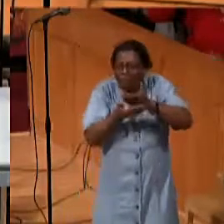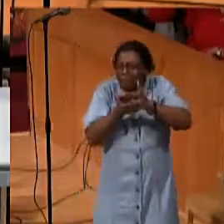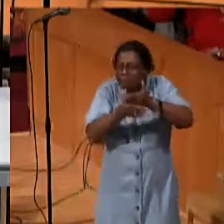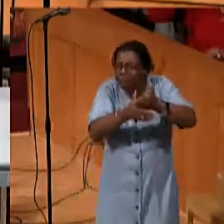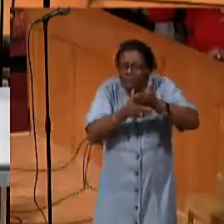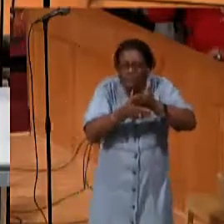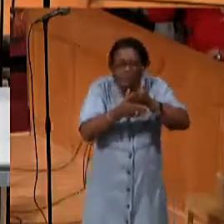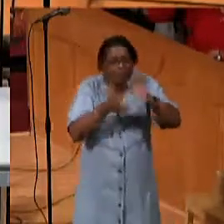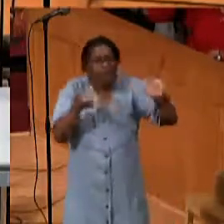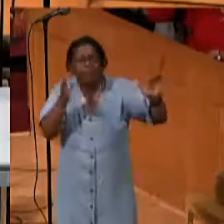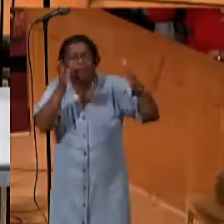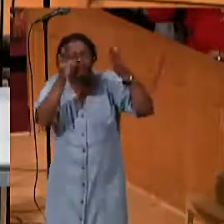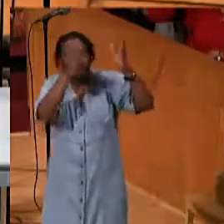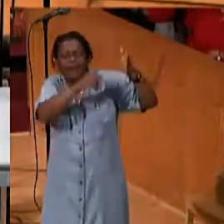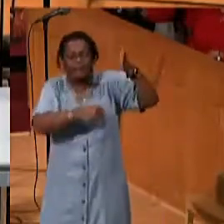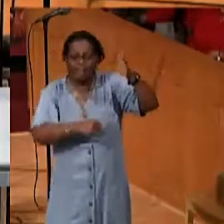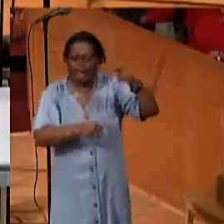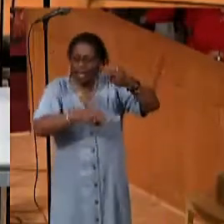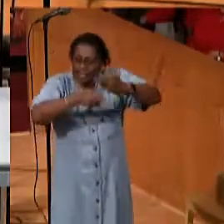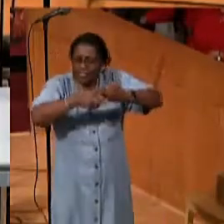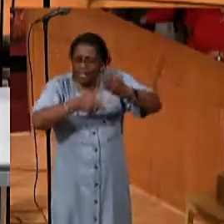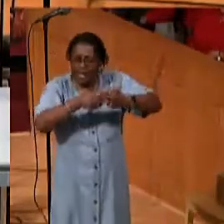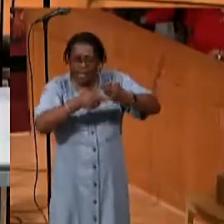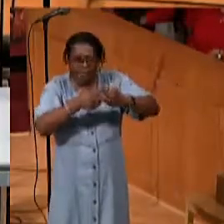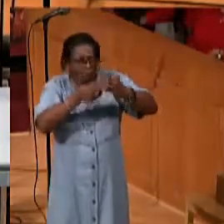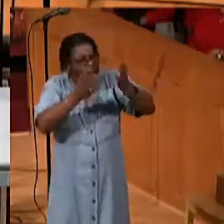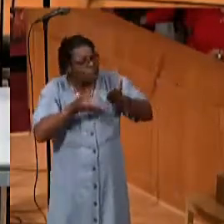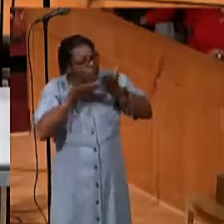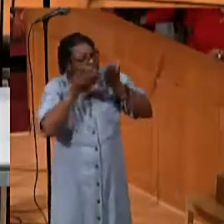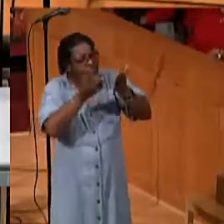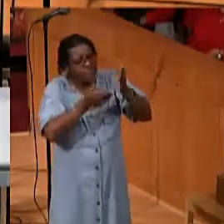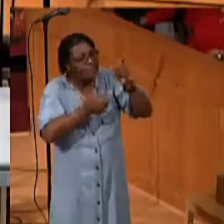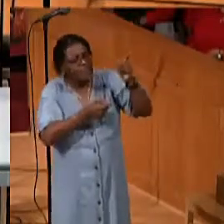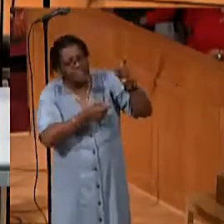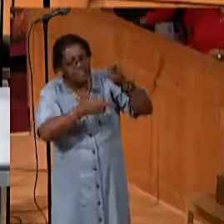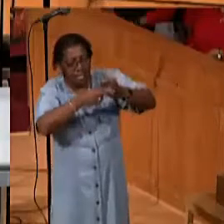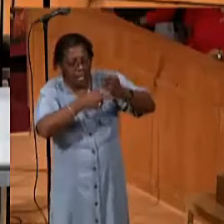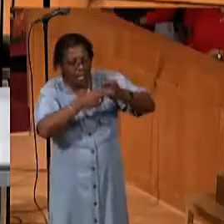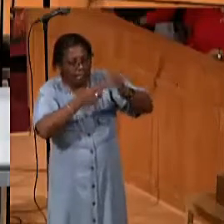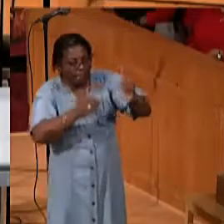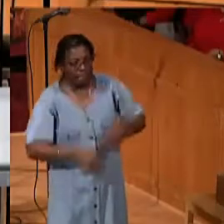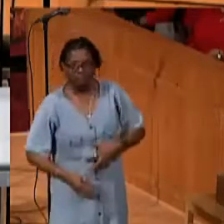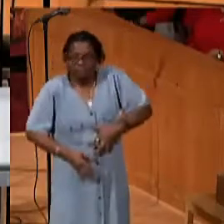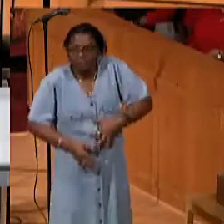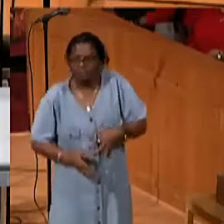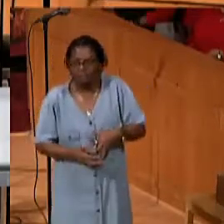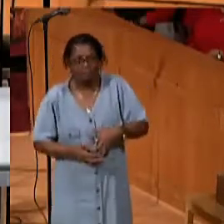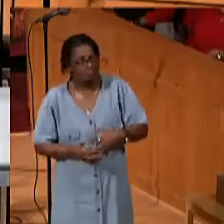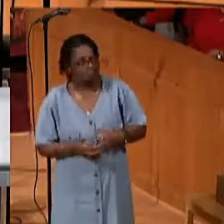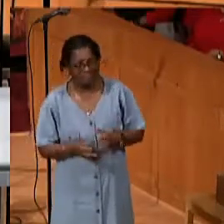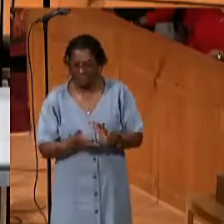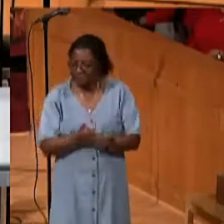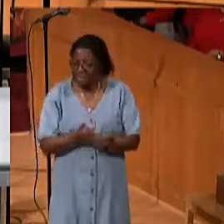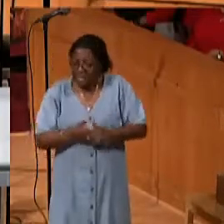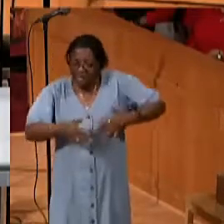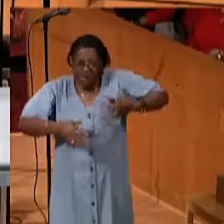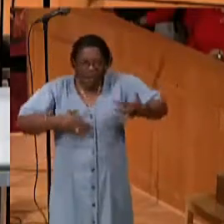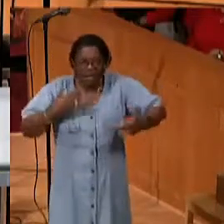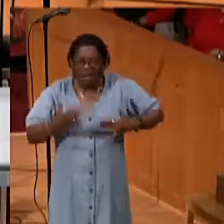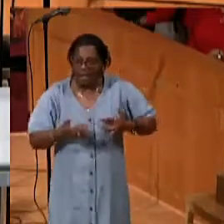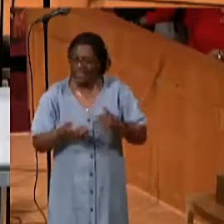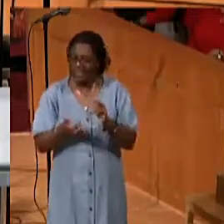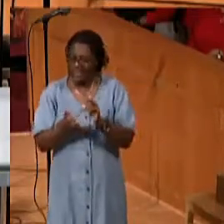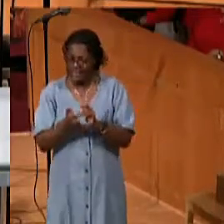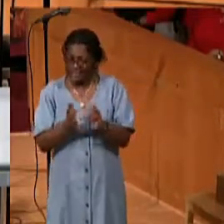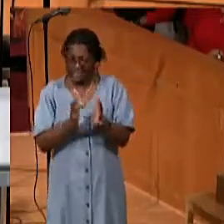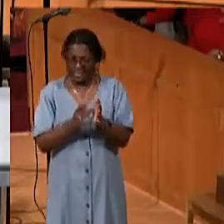y'all. Every time we mention him, we lift him up, he leaps. He's leaping in Mary. His leaping